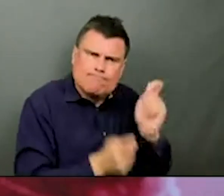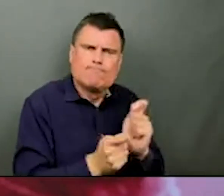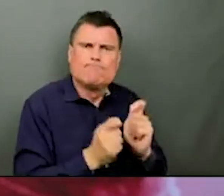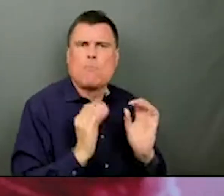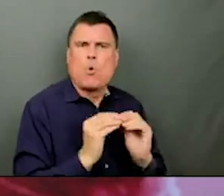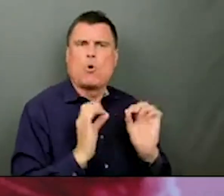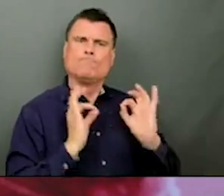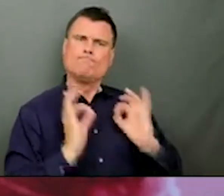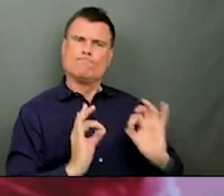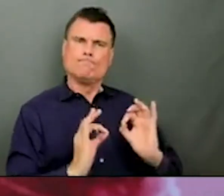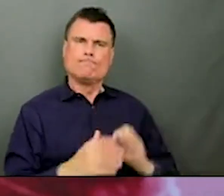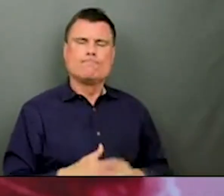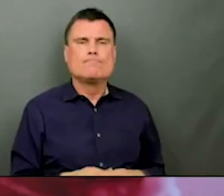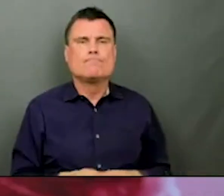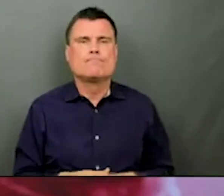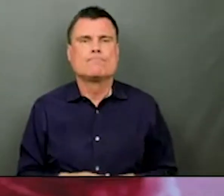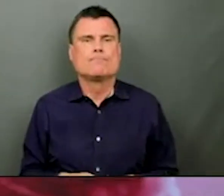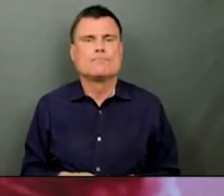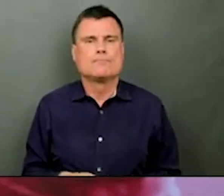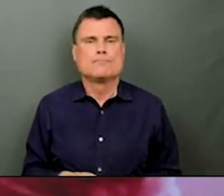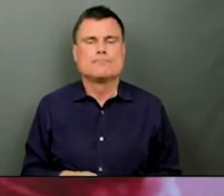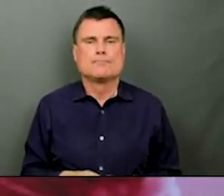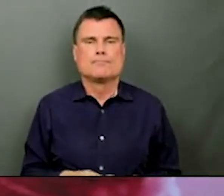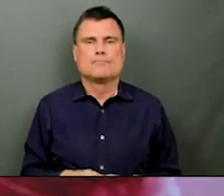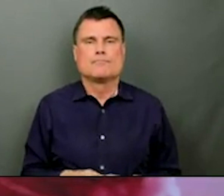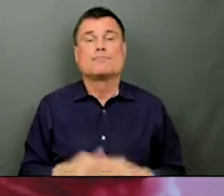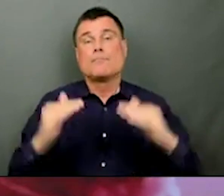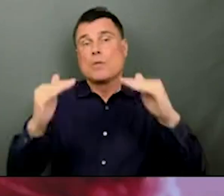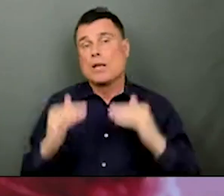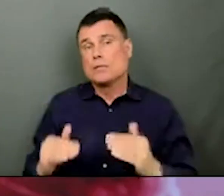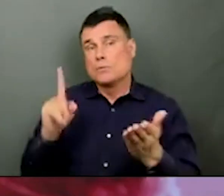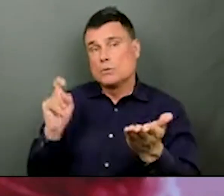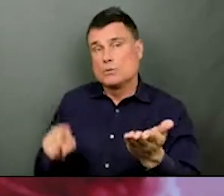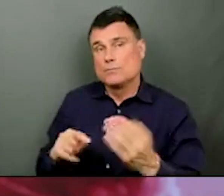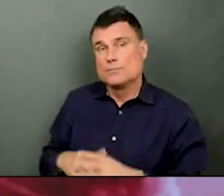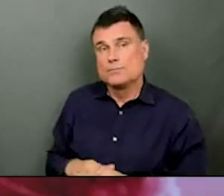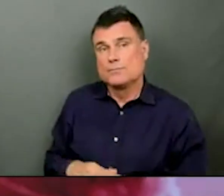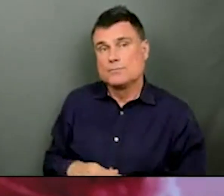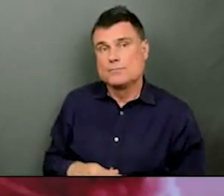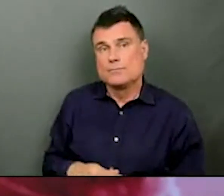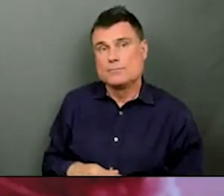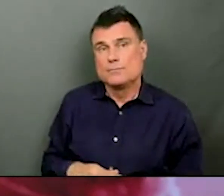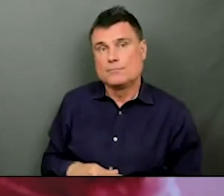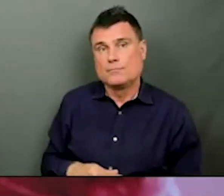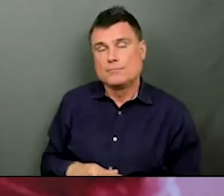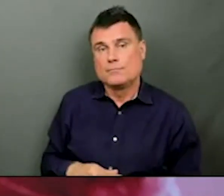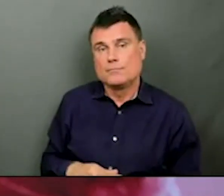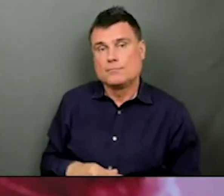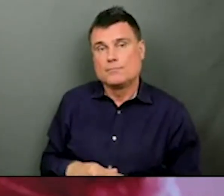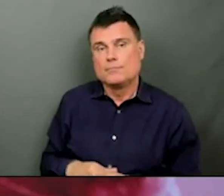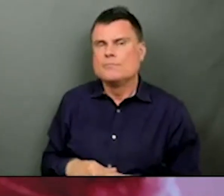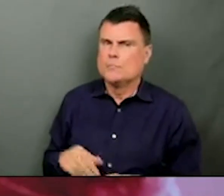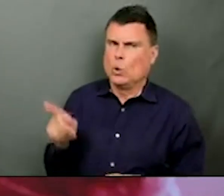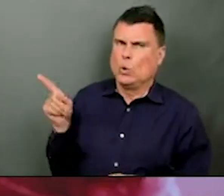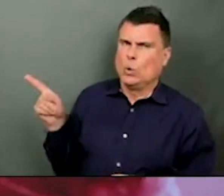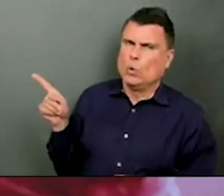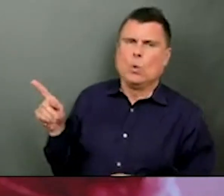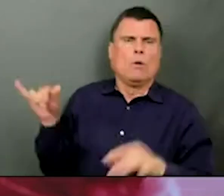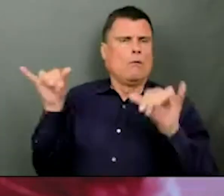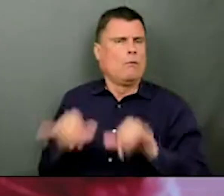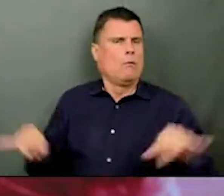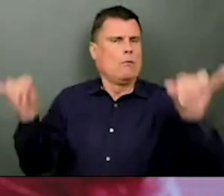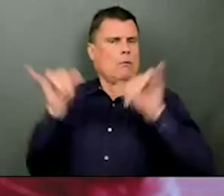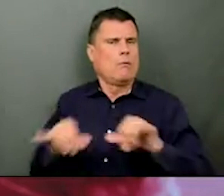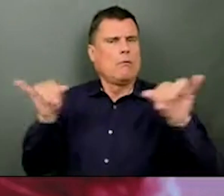Vancouver Sun. Hi, Premier. You are continuously saying that the federal program is